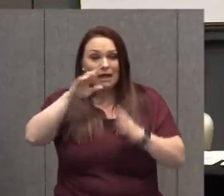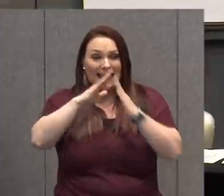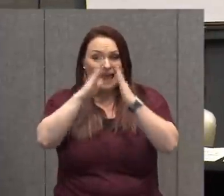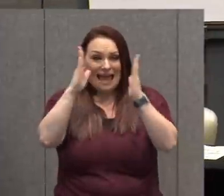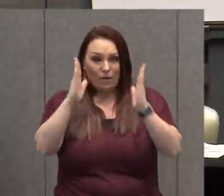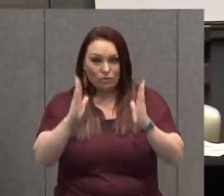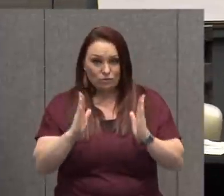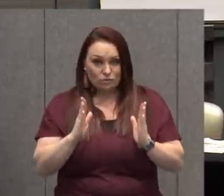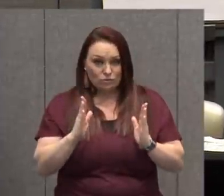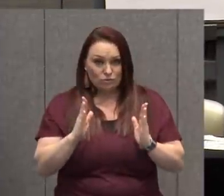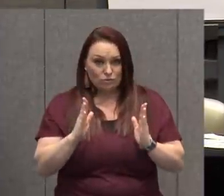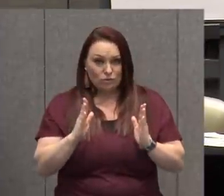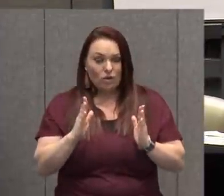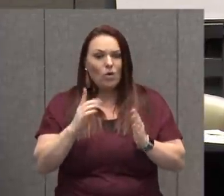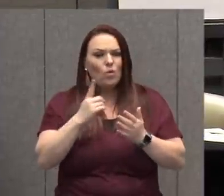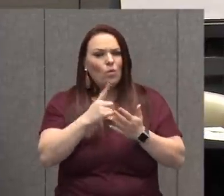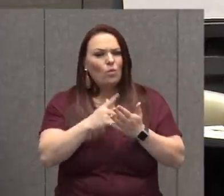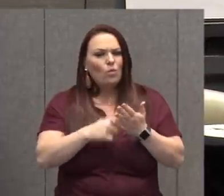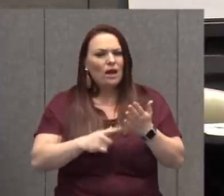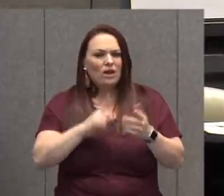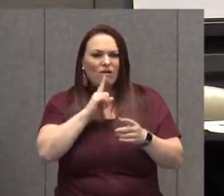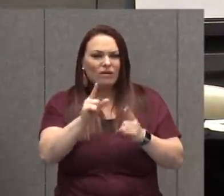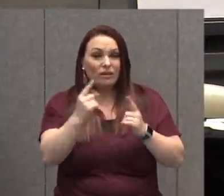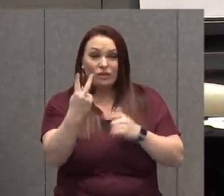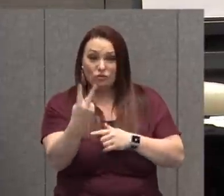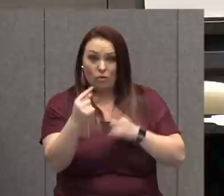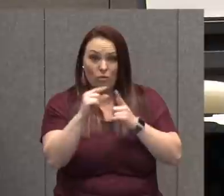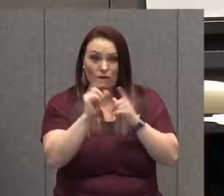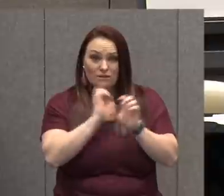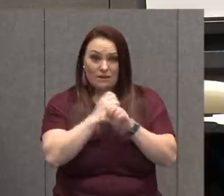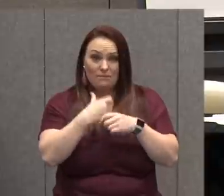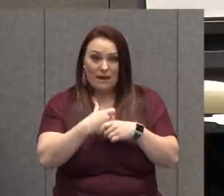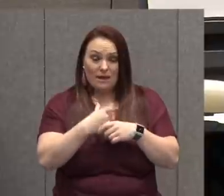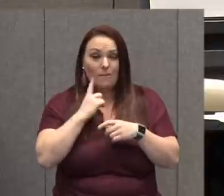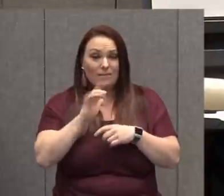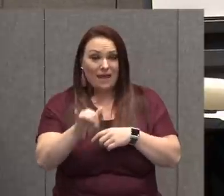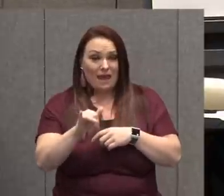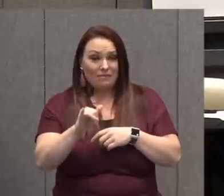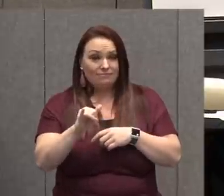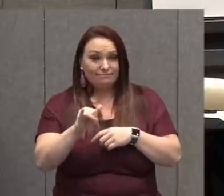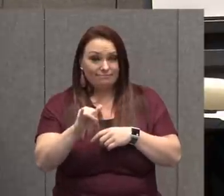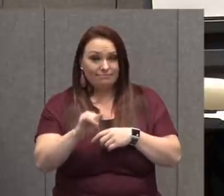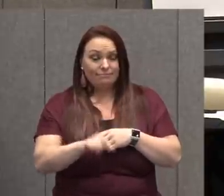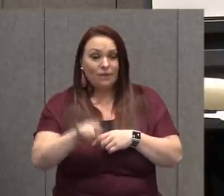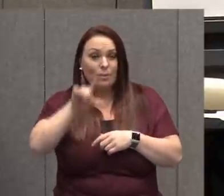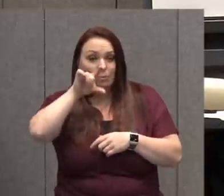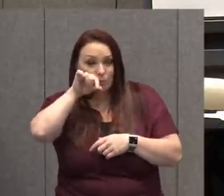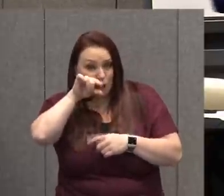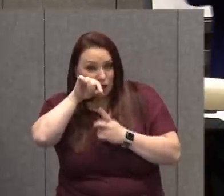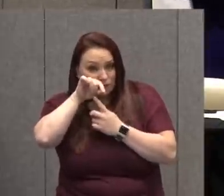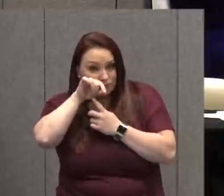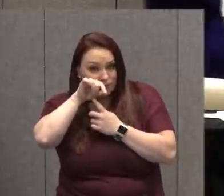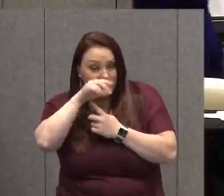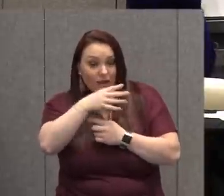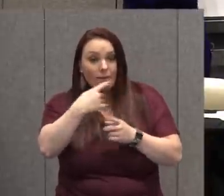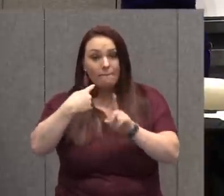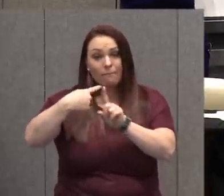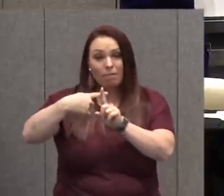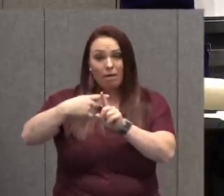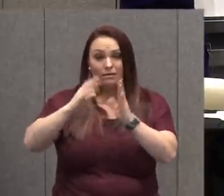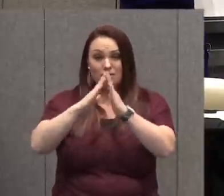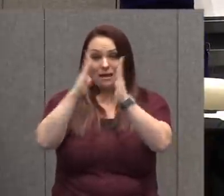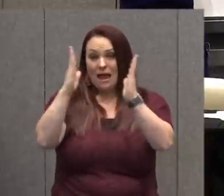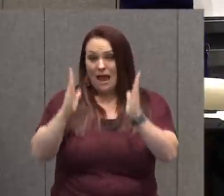words that make up birdhouse? Bird and house. Birdhouse, right,